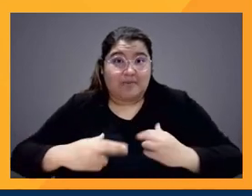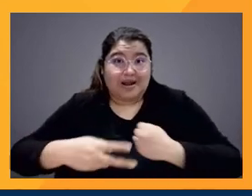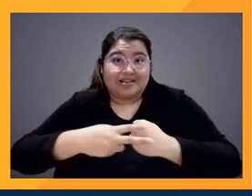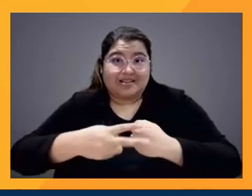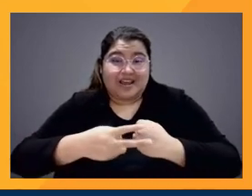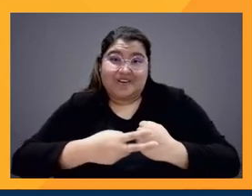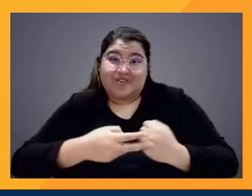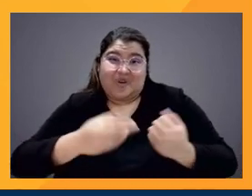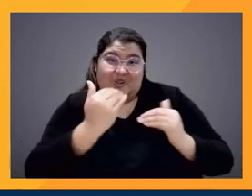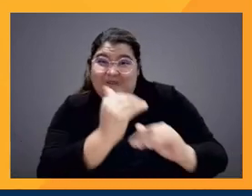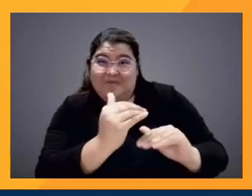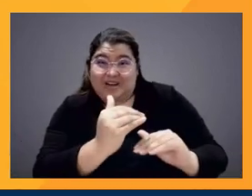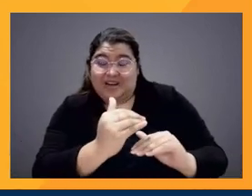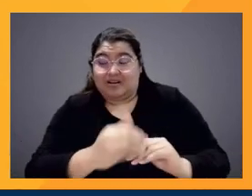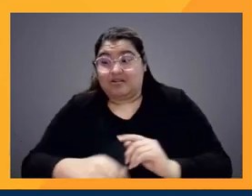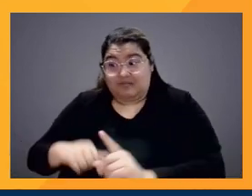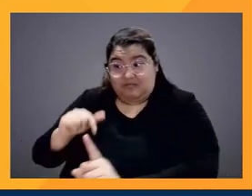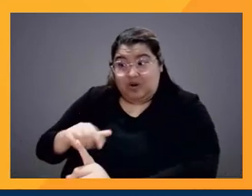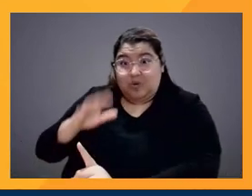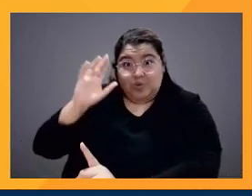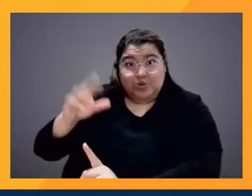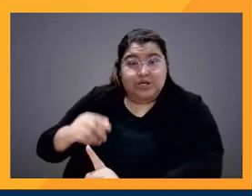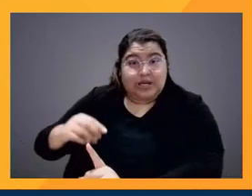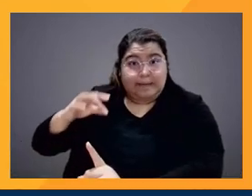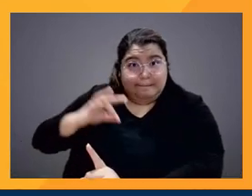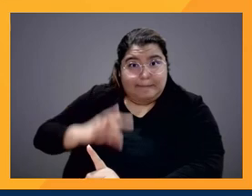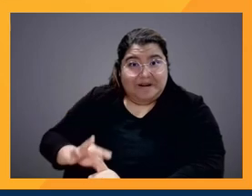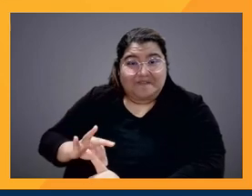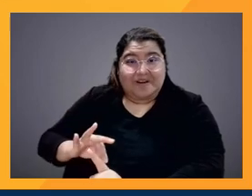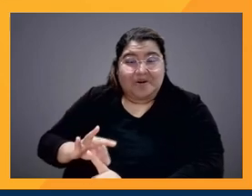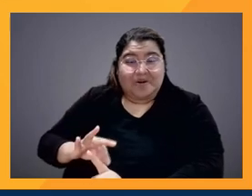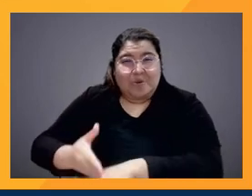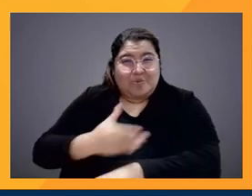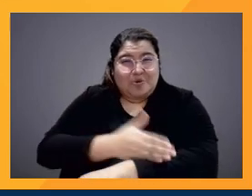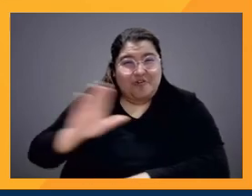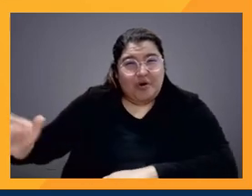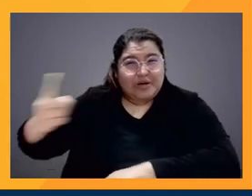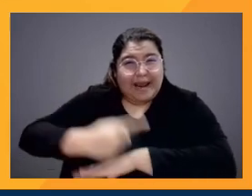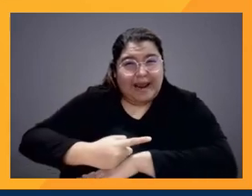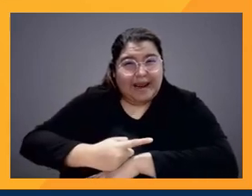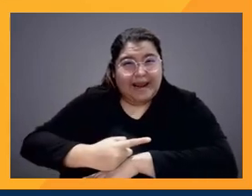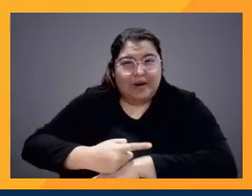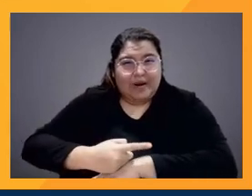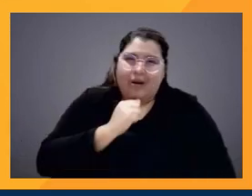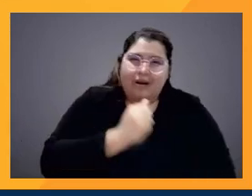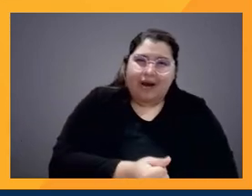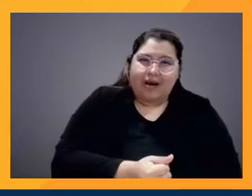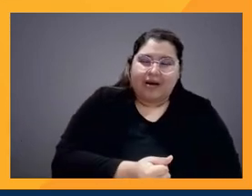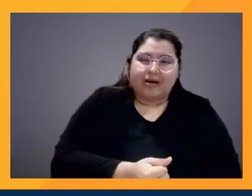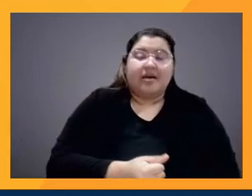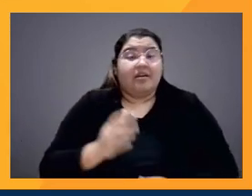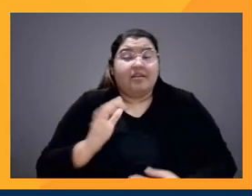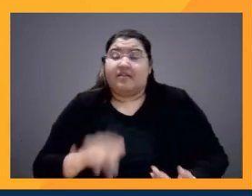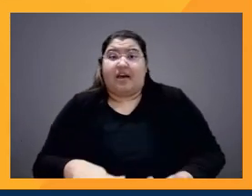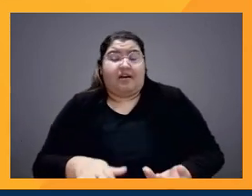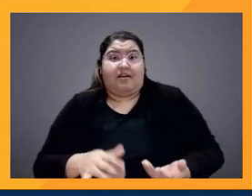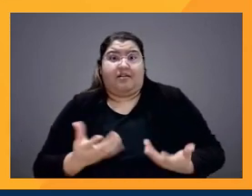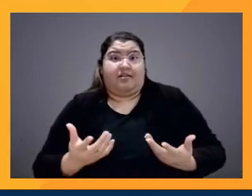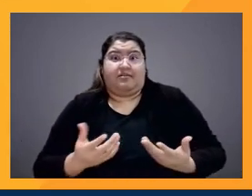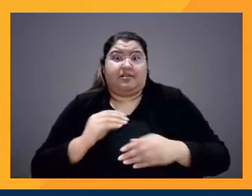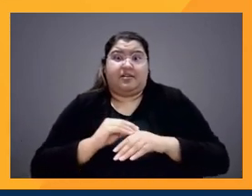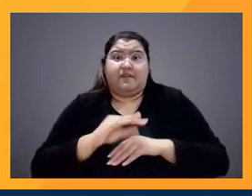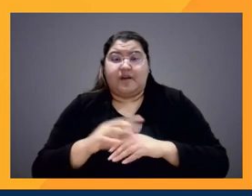end policy discussions, things like this, with brief notes of inspiration. So I'll ask you to engage in this exercise with me as